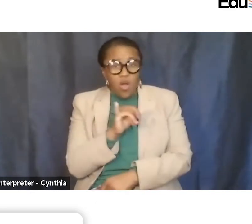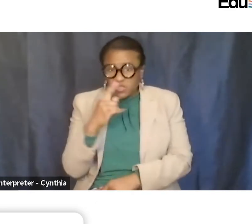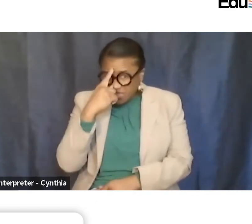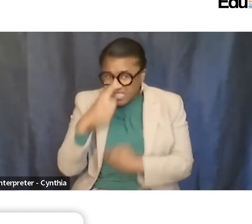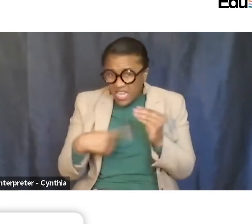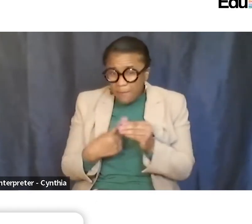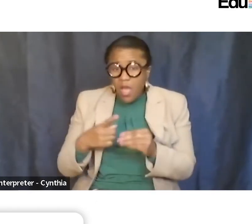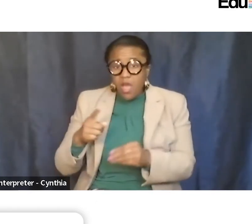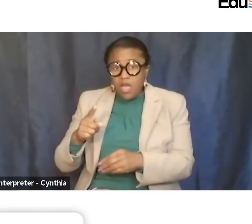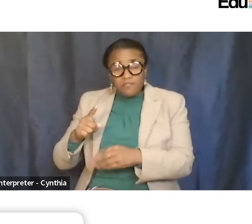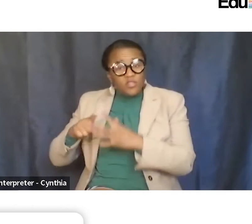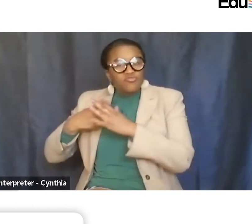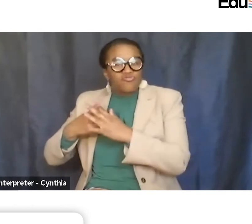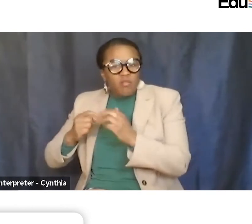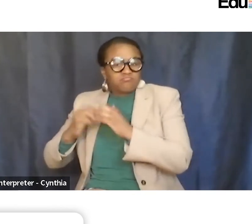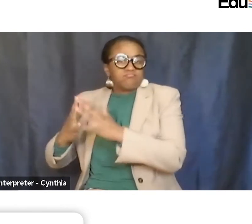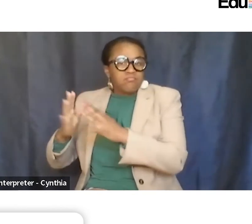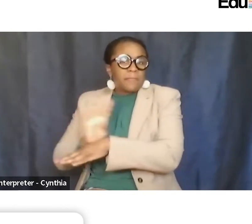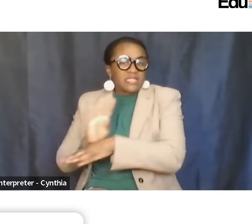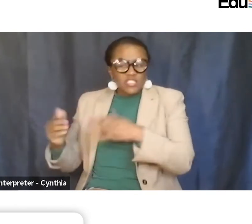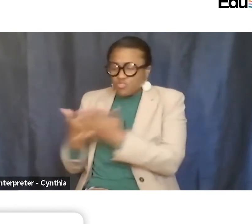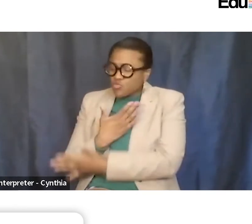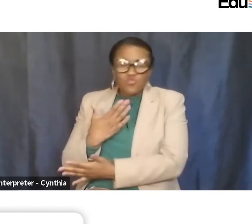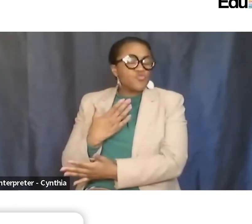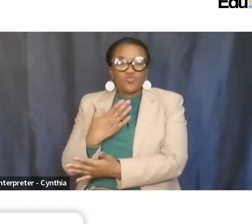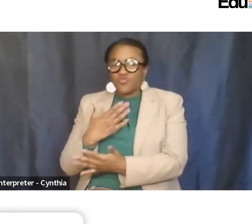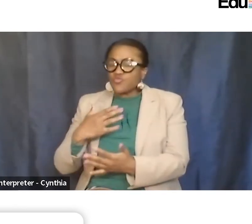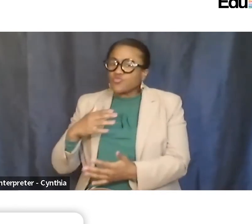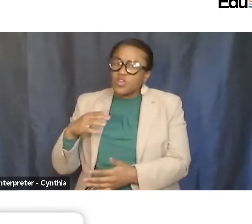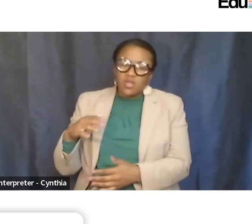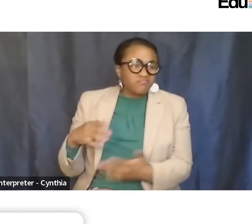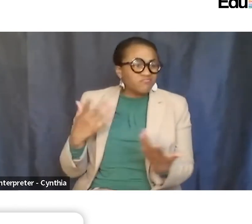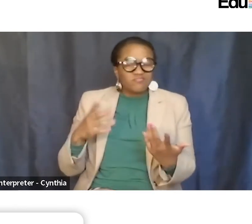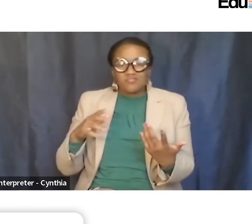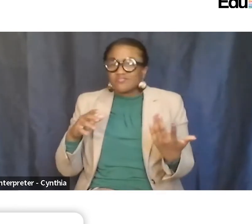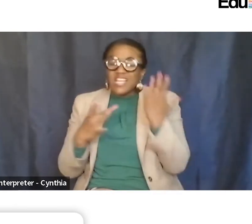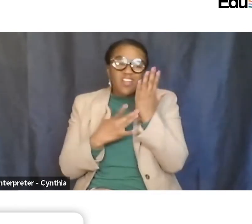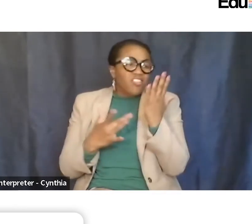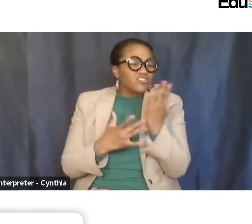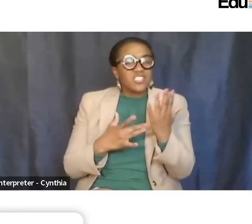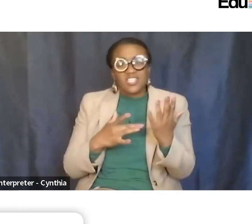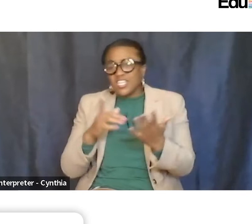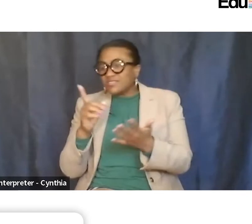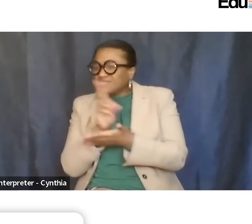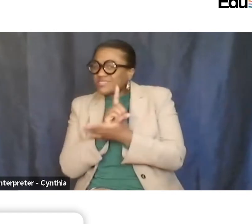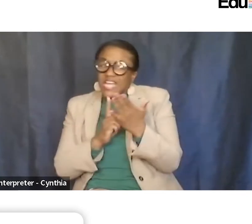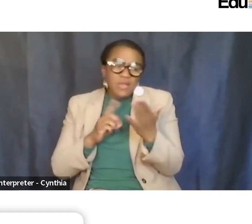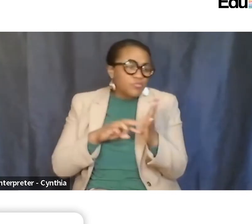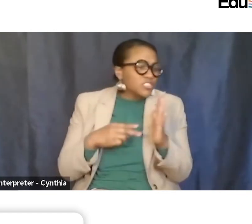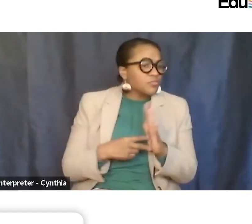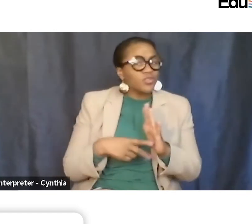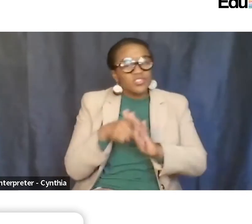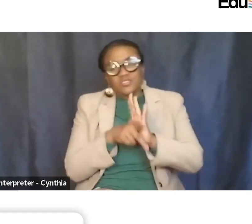like entrepreneurs and startups, like a new wave of social technology is emerging. And like, how do you create these design principles to